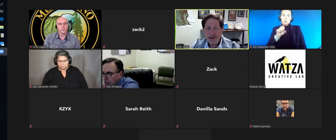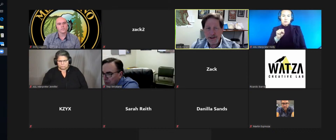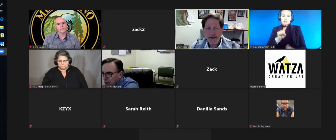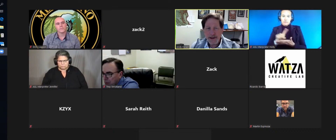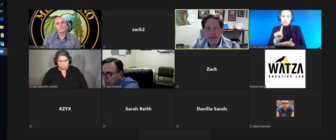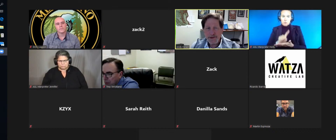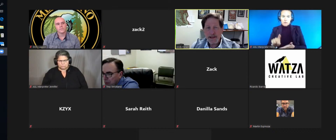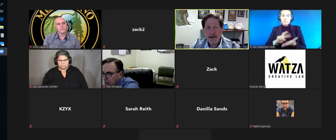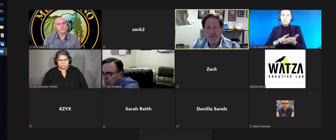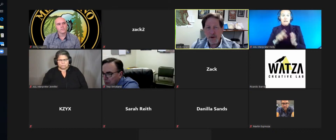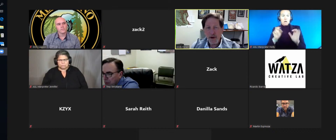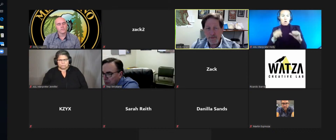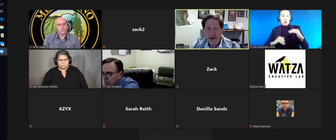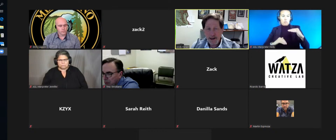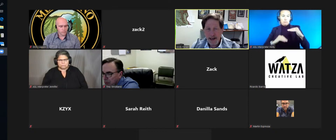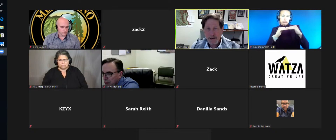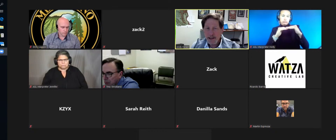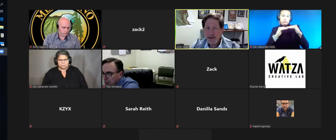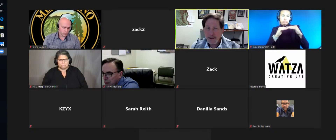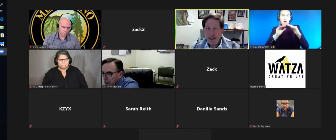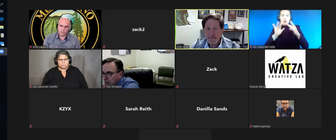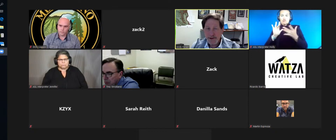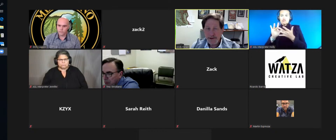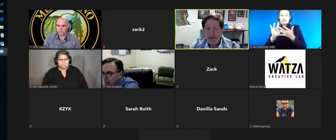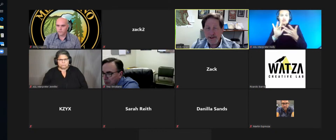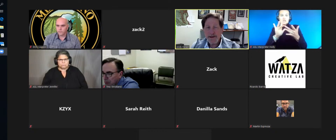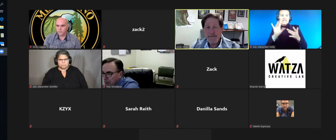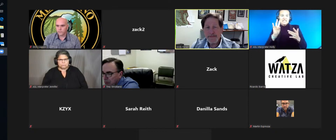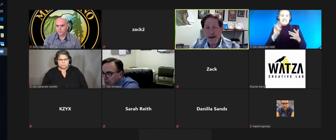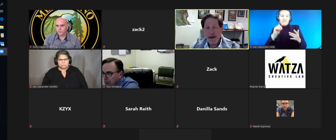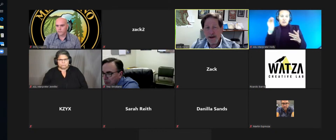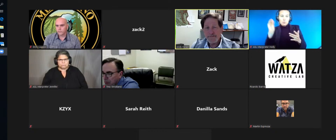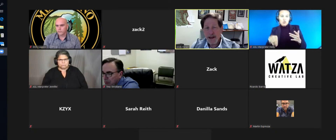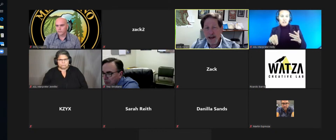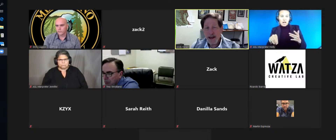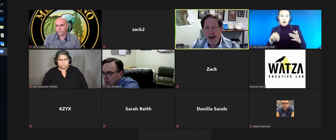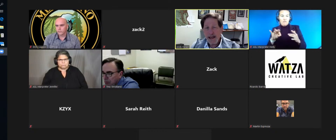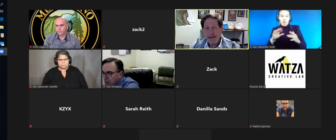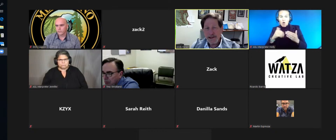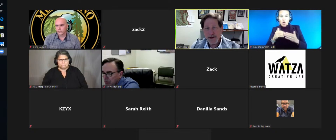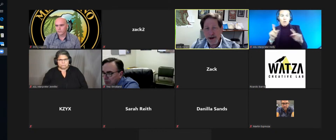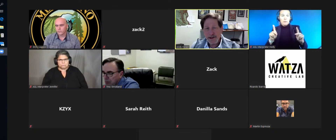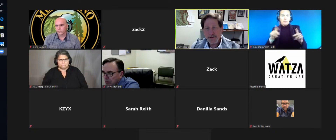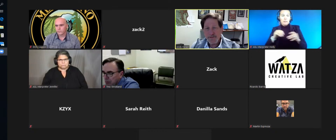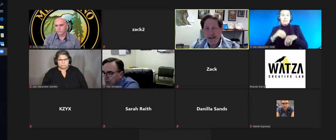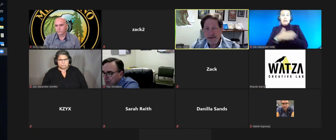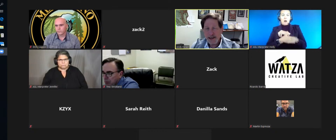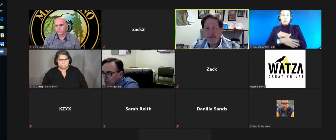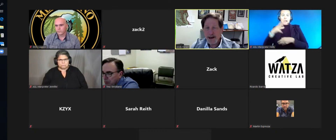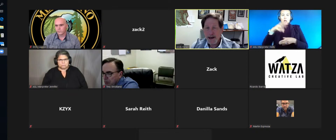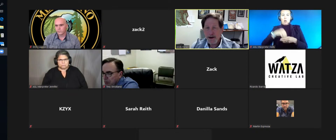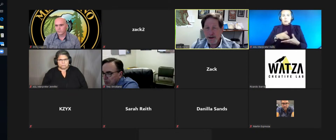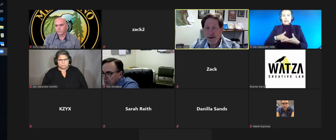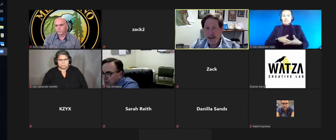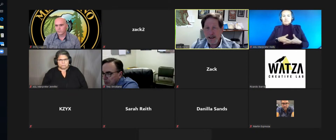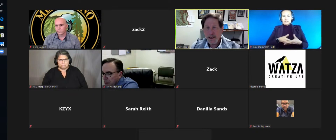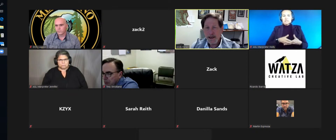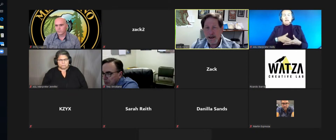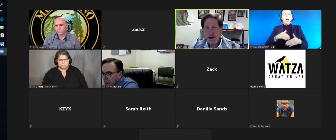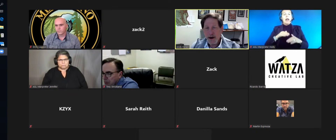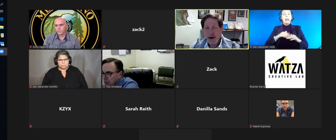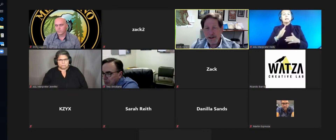could reach 70% of all of our county, including infants, at least partially vaccinated by